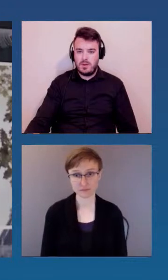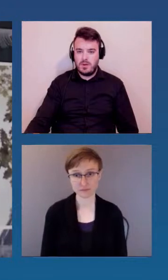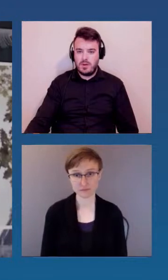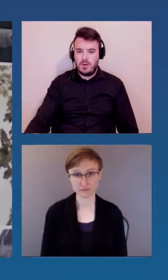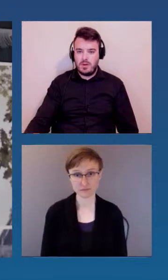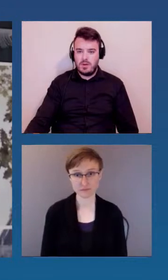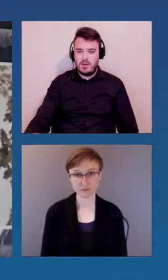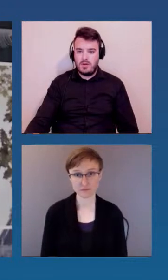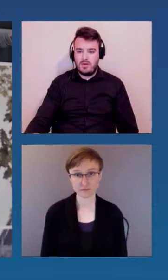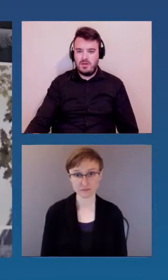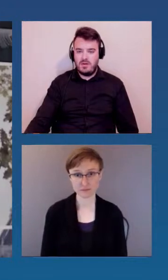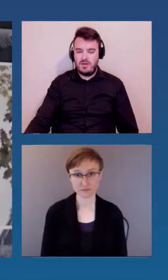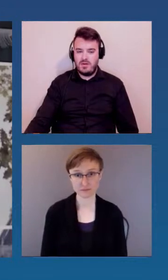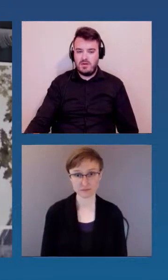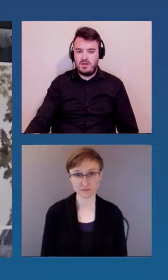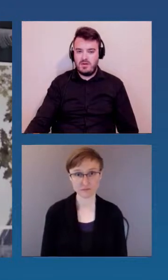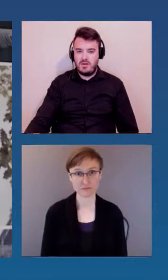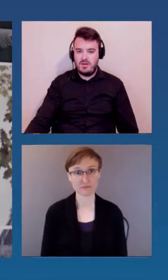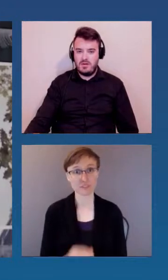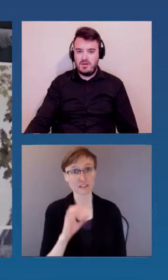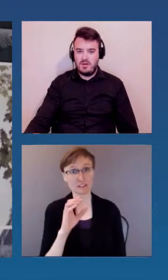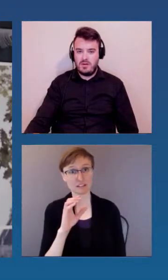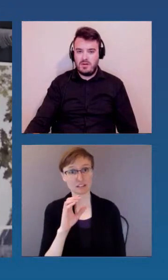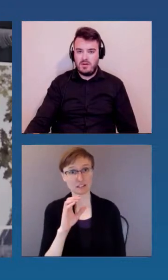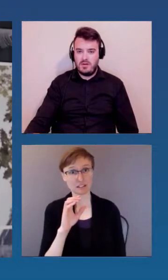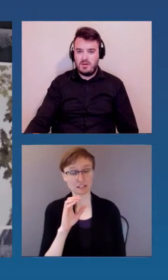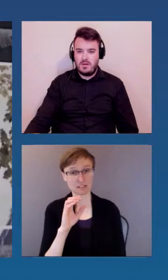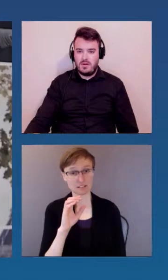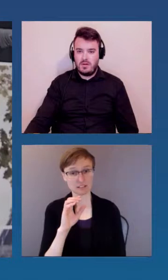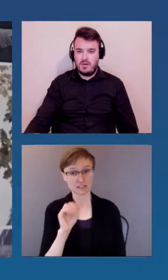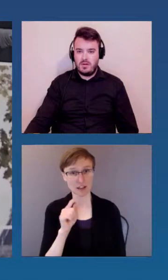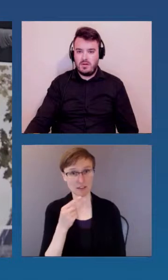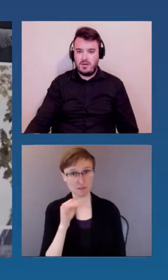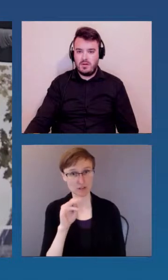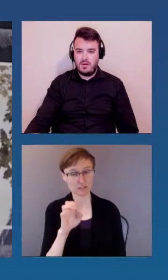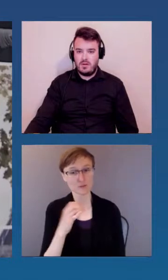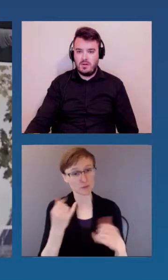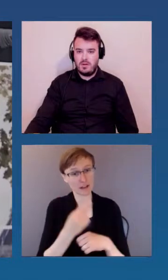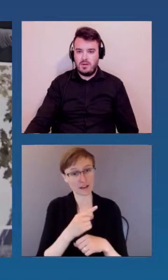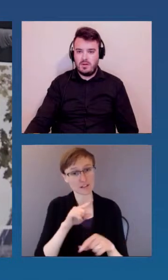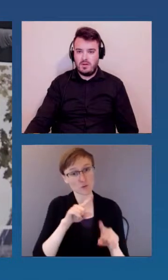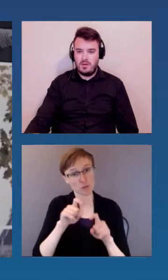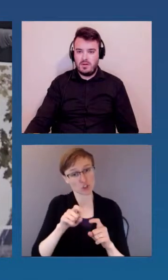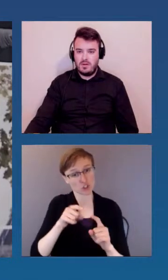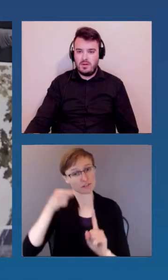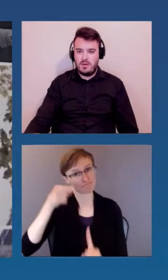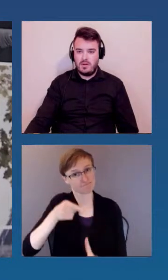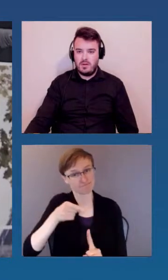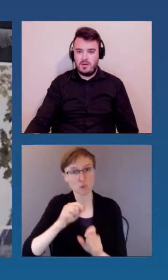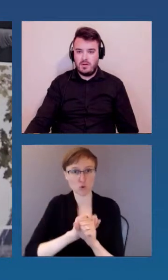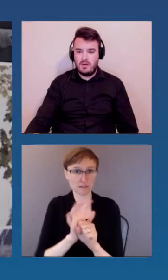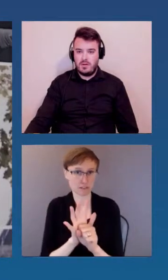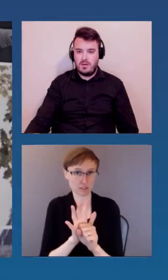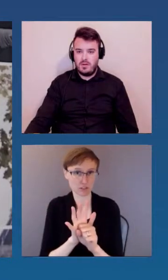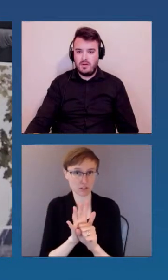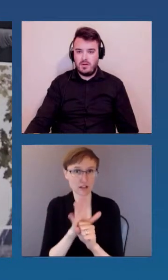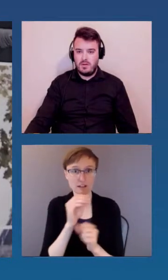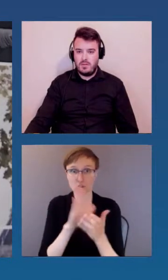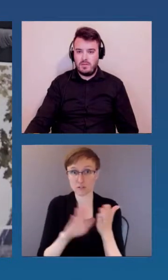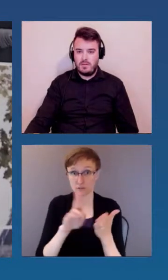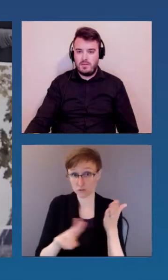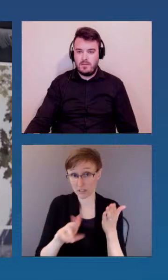Thank you. We will move on next to CTV News Ottawa. Thank you very much. My question is for Chief Slowly.